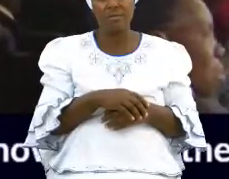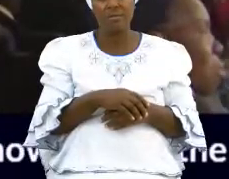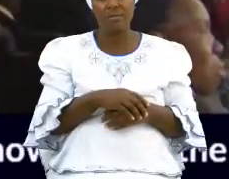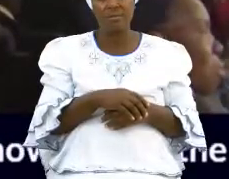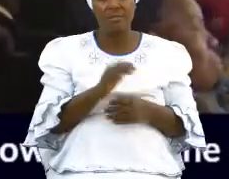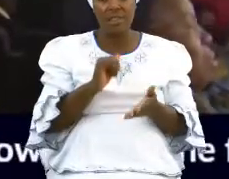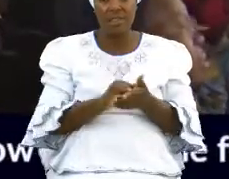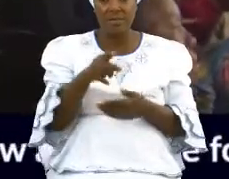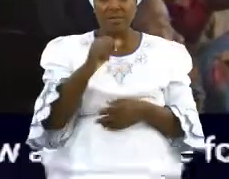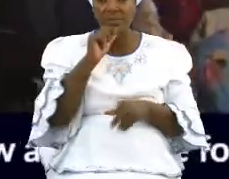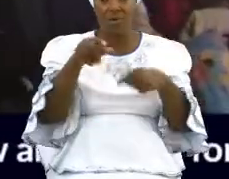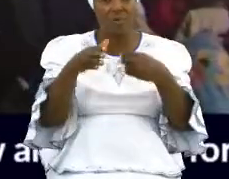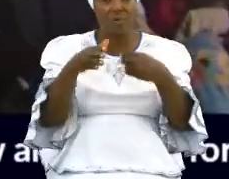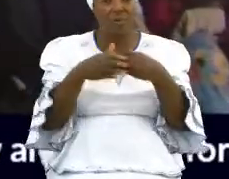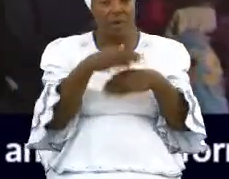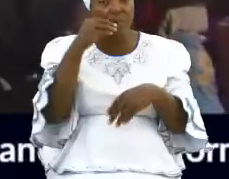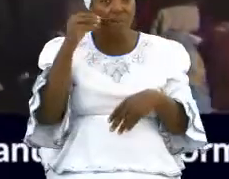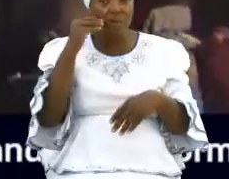Okay.